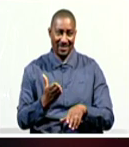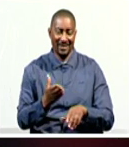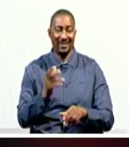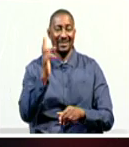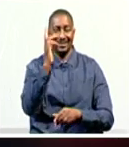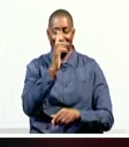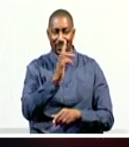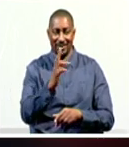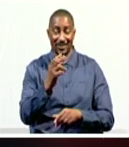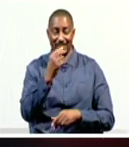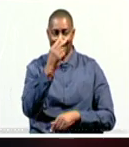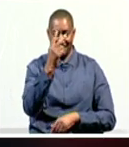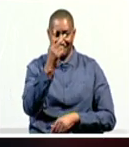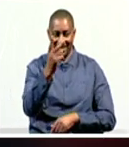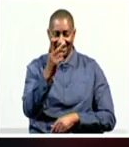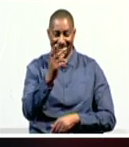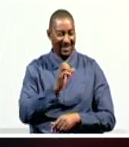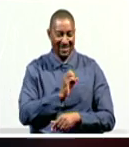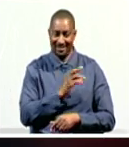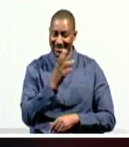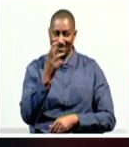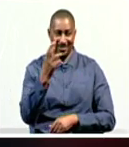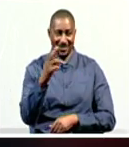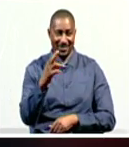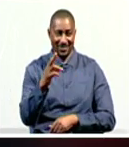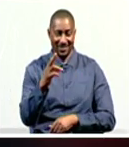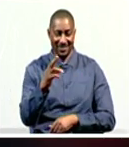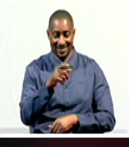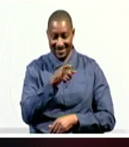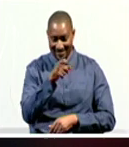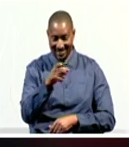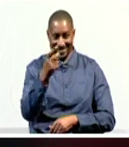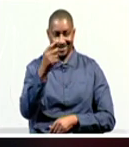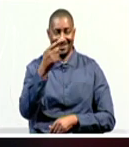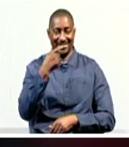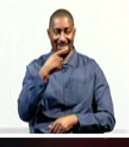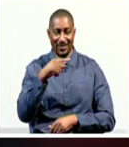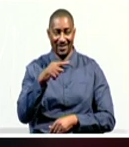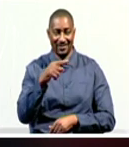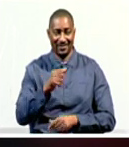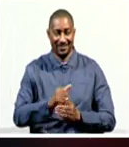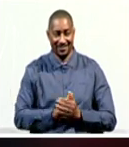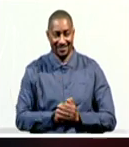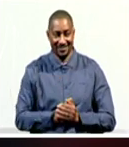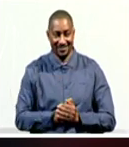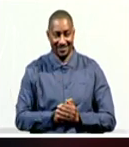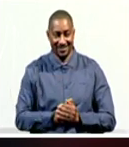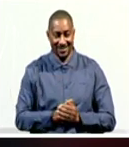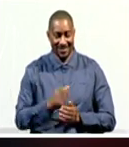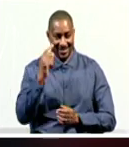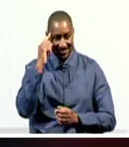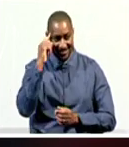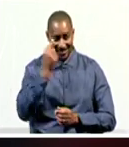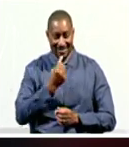to charter the uncharted waters. That, for me, I think will always remain in my psyche about the man.